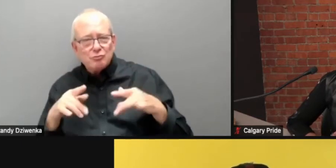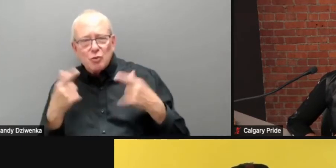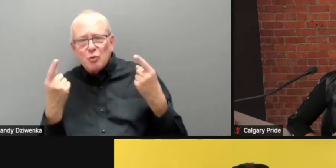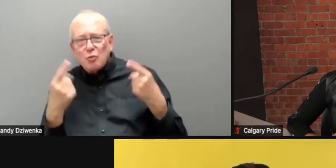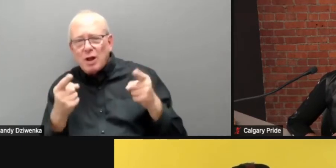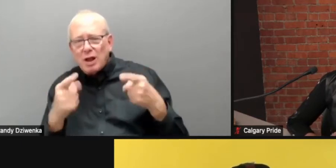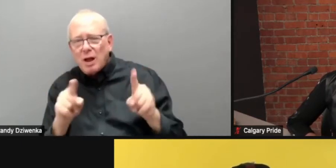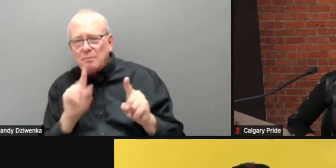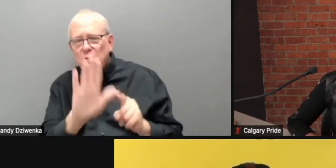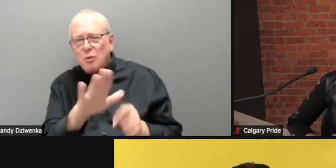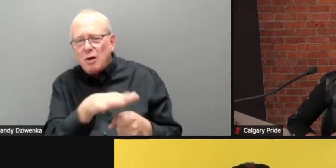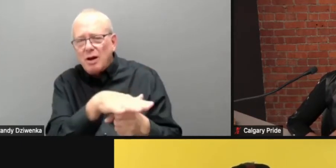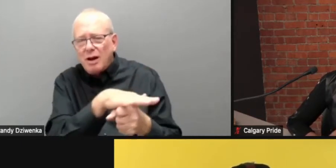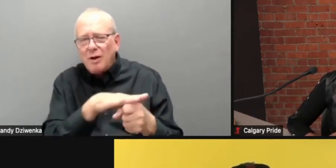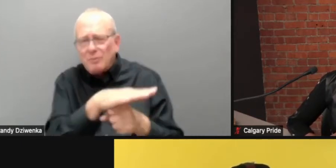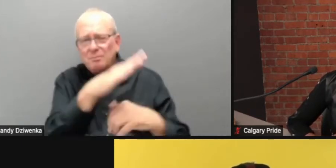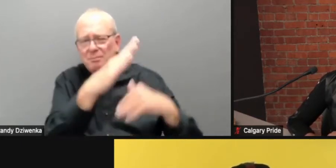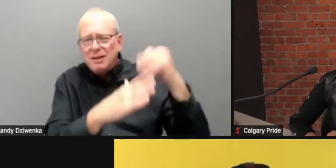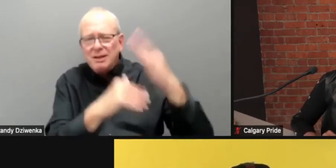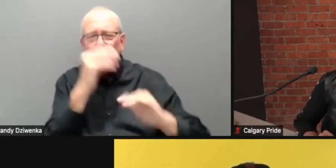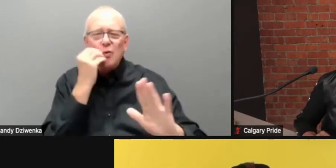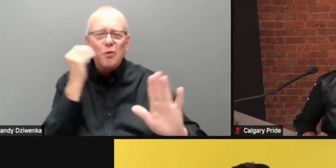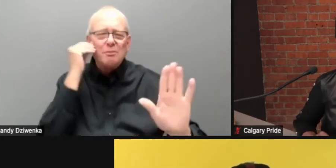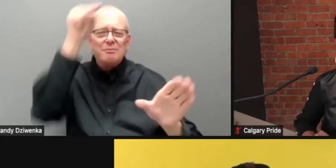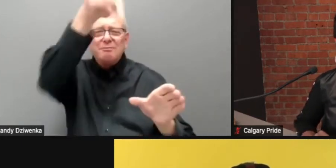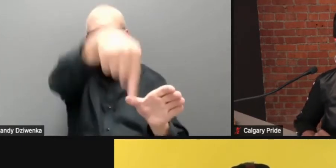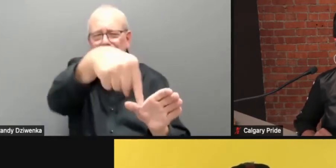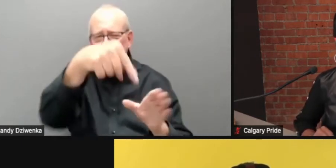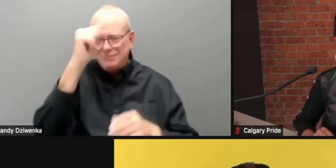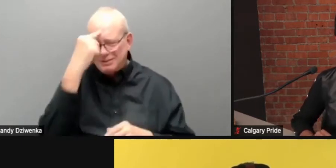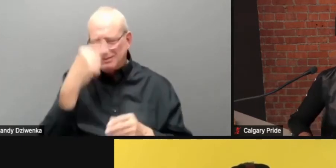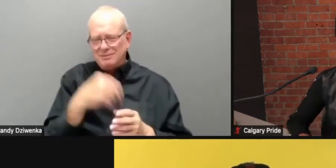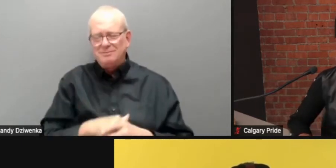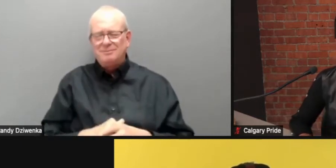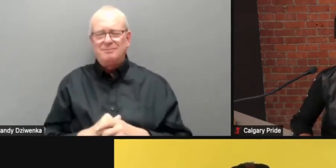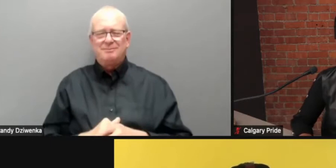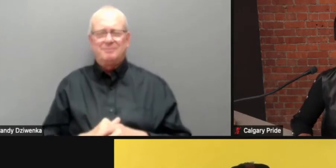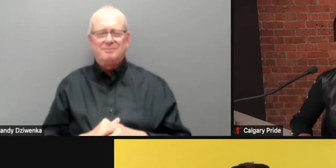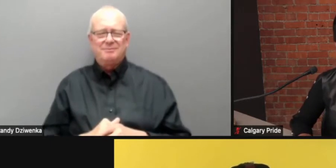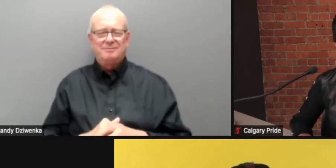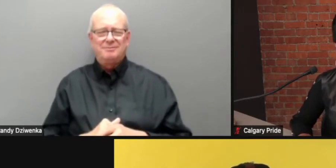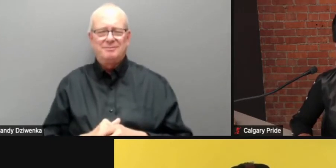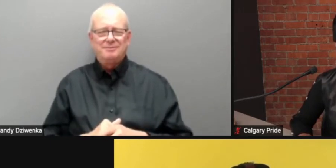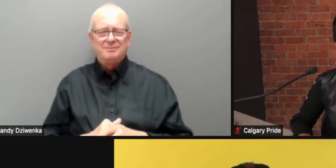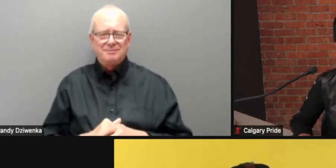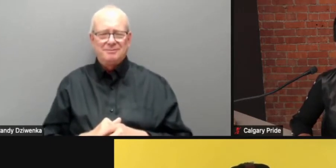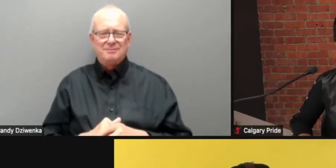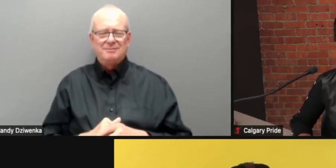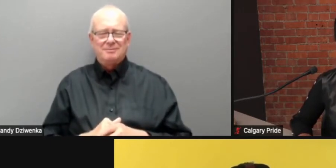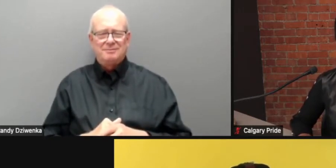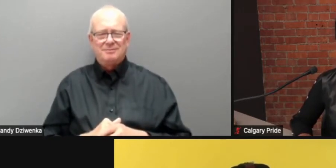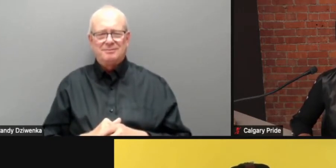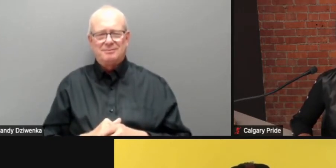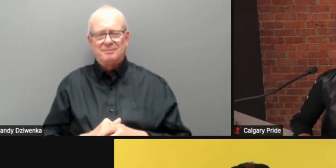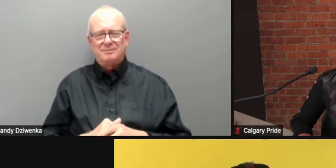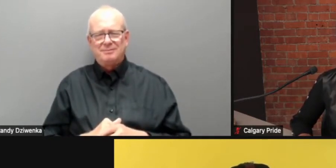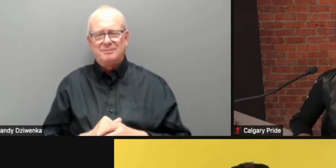do have one final section as we close out this first section, and it is, which person in your life has